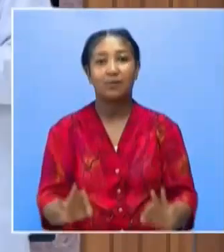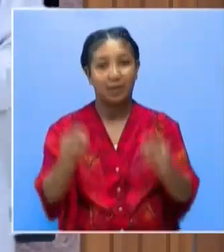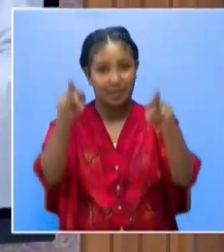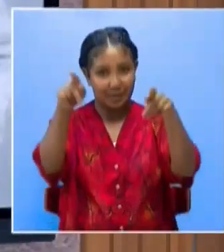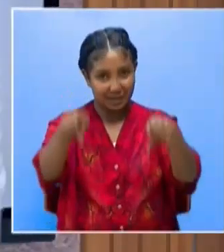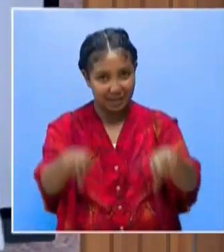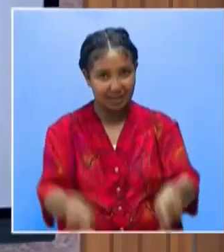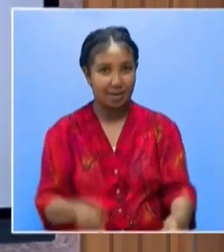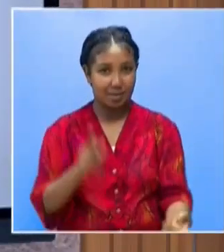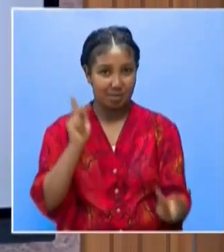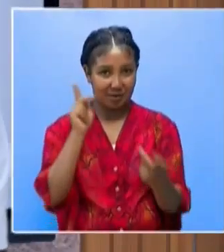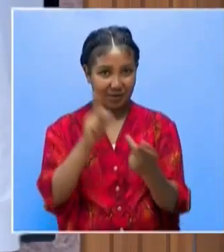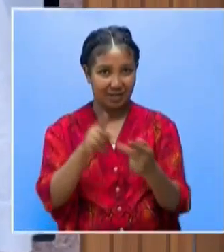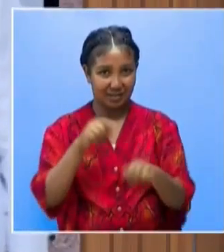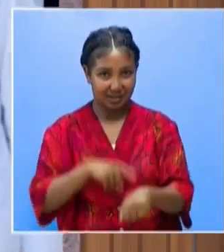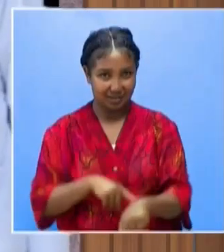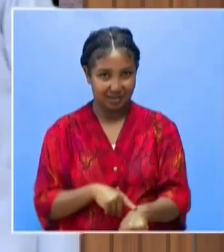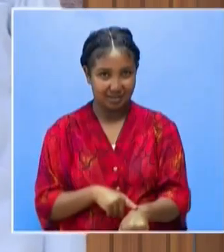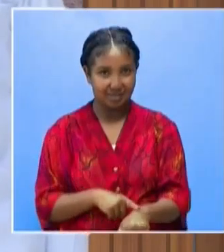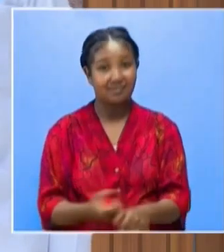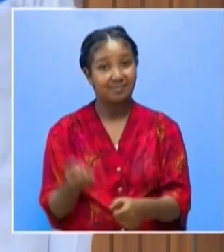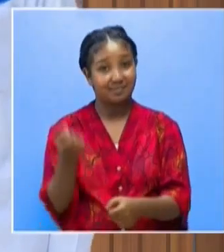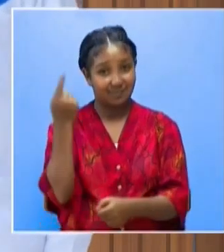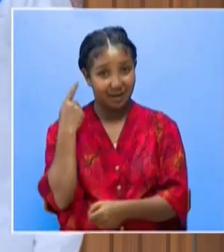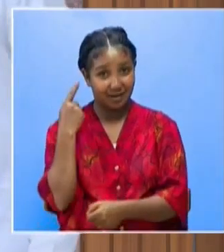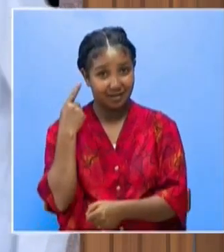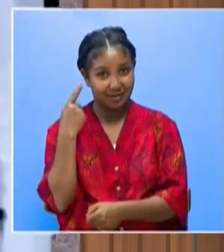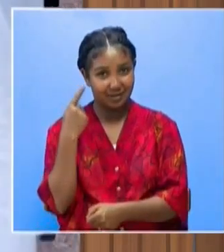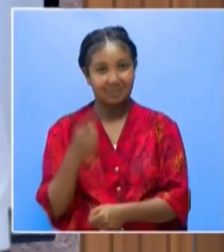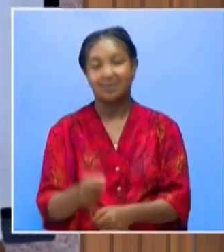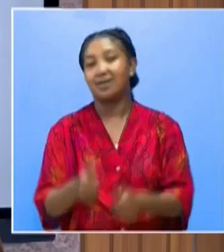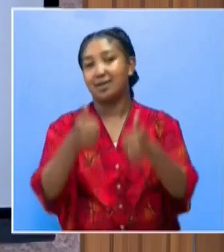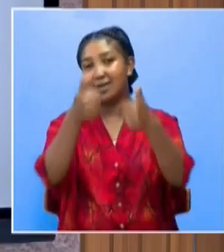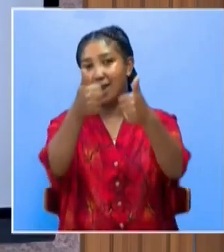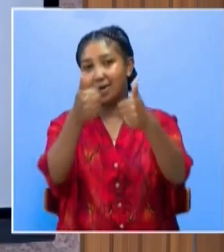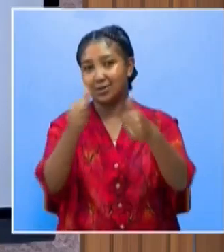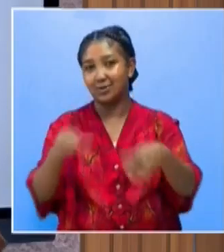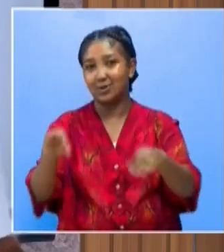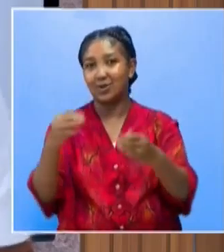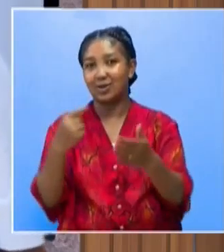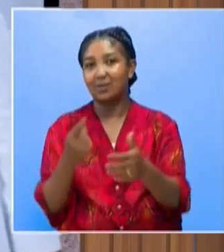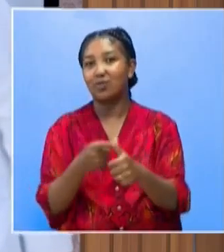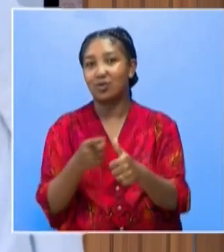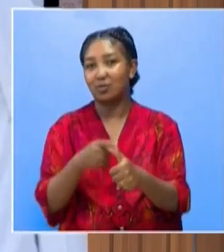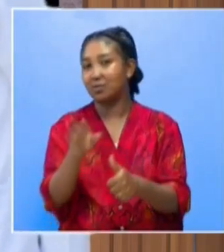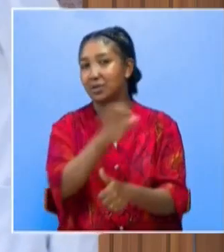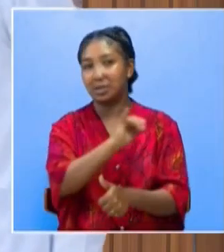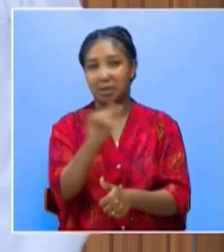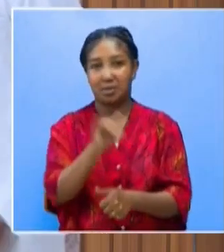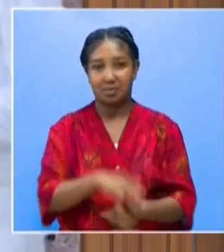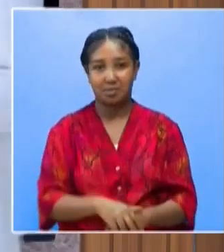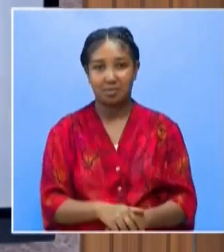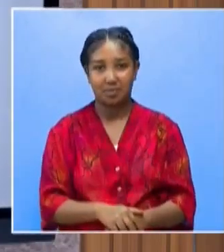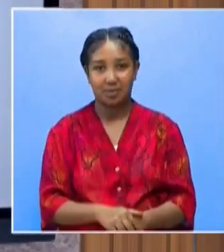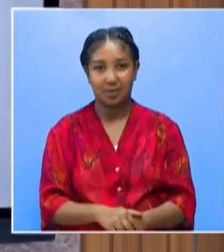present perfect tense. Am I right? Nice students. Here also the first one is the same with that one. Most of the